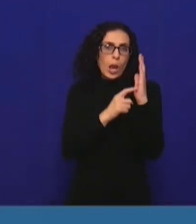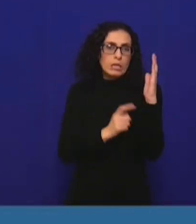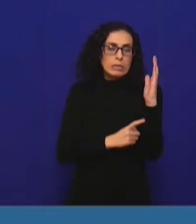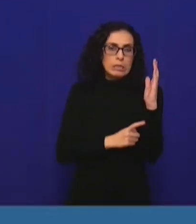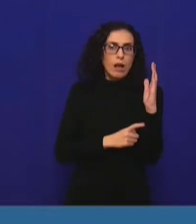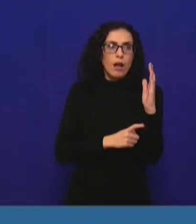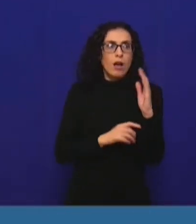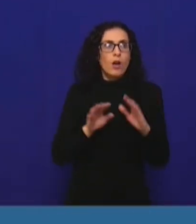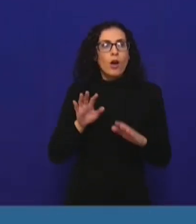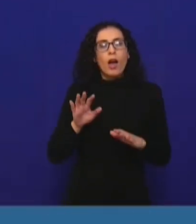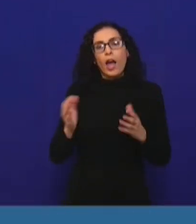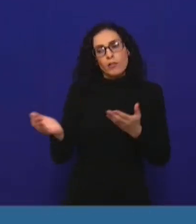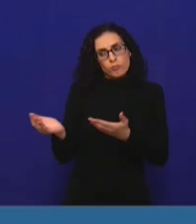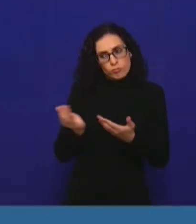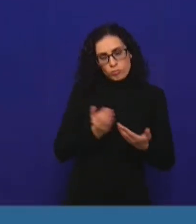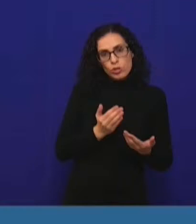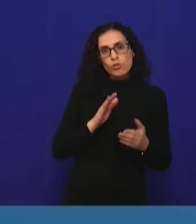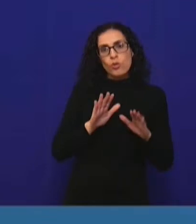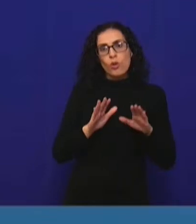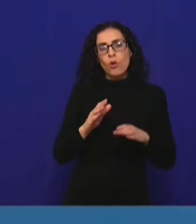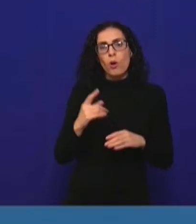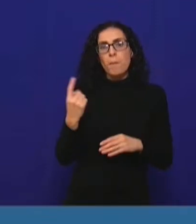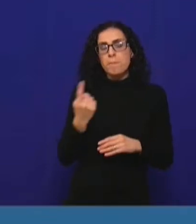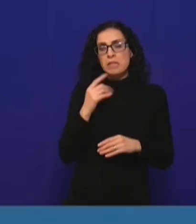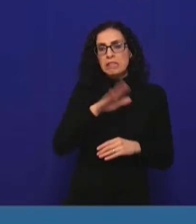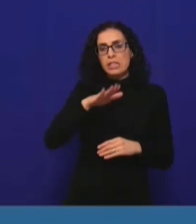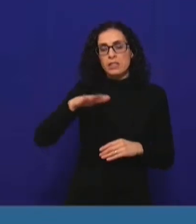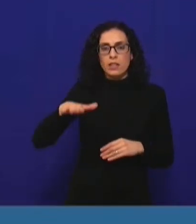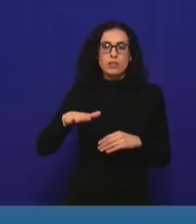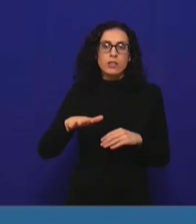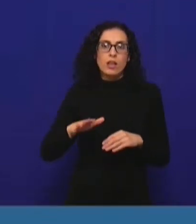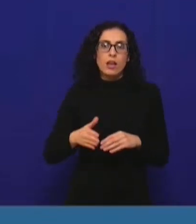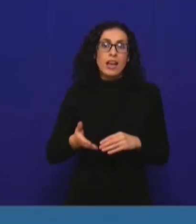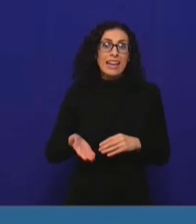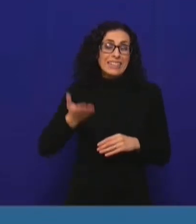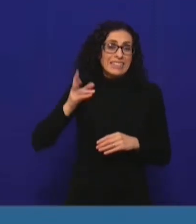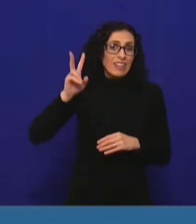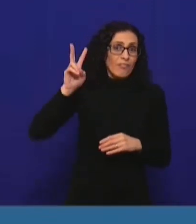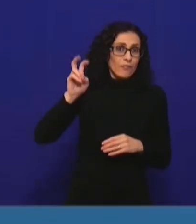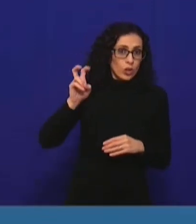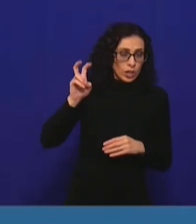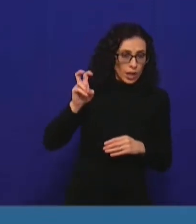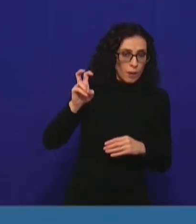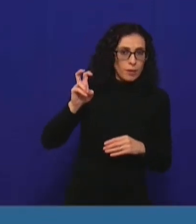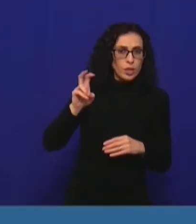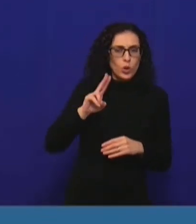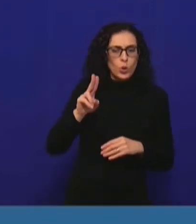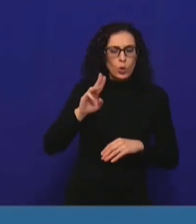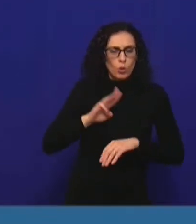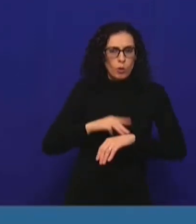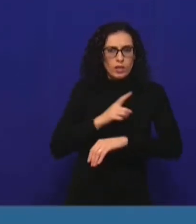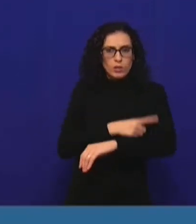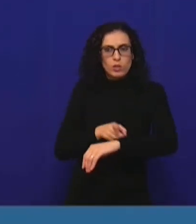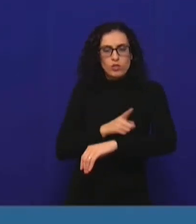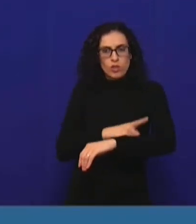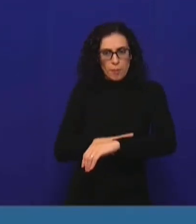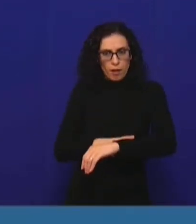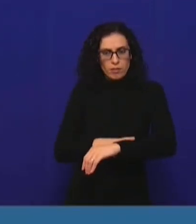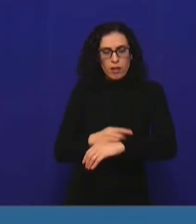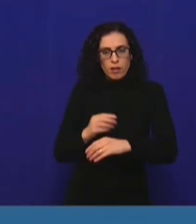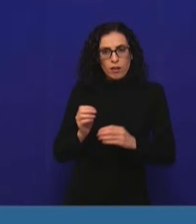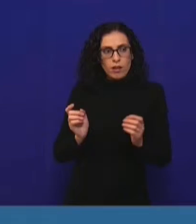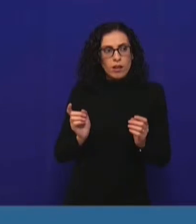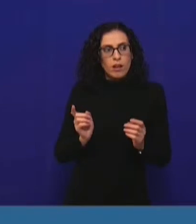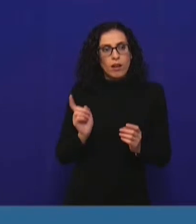qegħdin jintbatu għalihom dawk in-nies li huma jkunu vulnerabbli u f'dawn il-ġimgħat nkunu qegħdin ikkaverjaw dawn in-nies